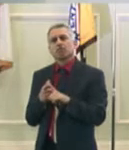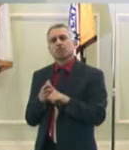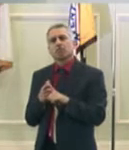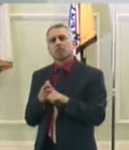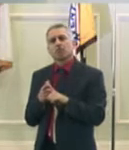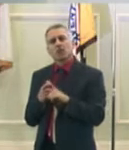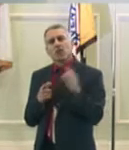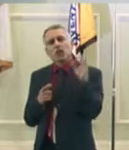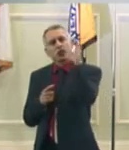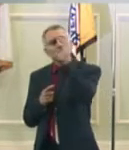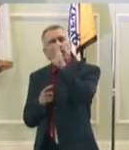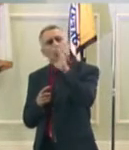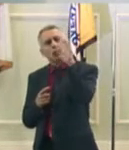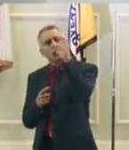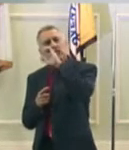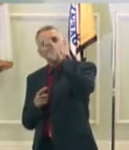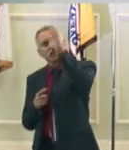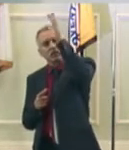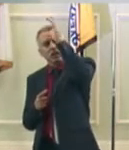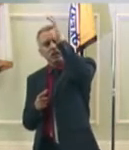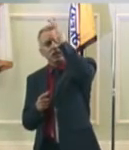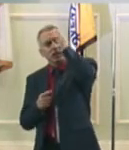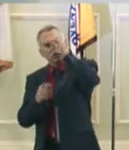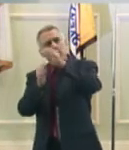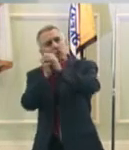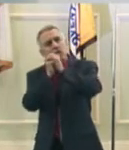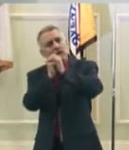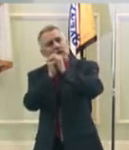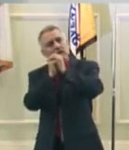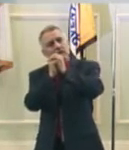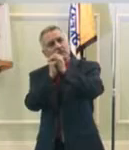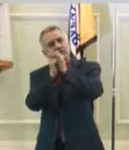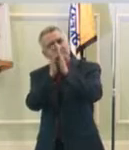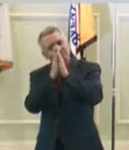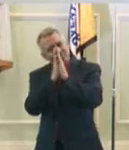prayer. Wasn't the first time. They had been doing it all along.